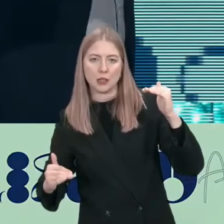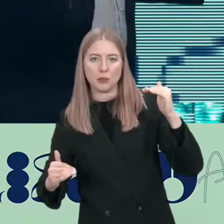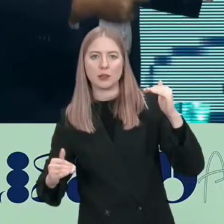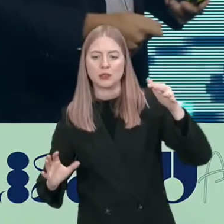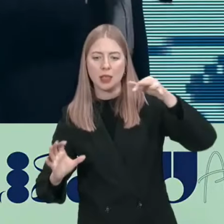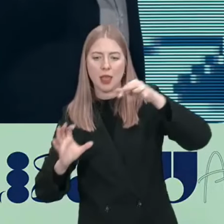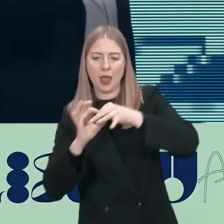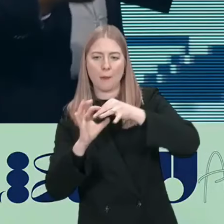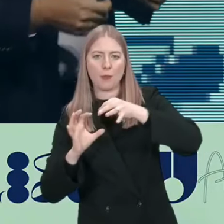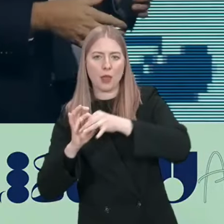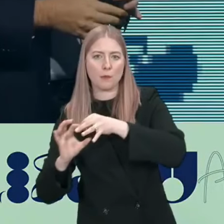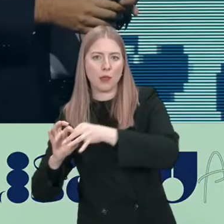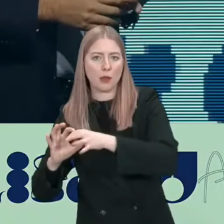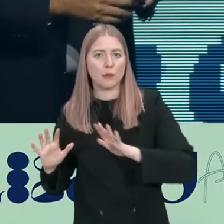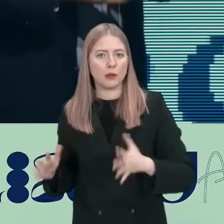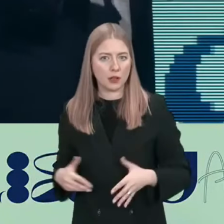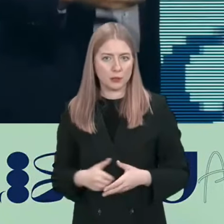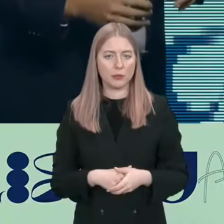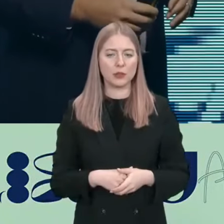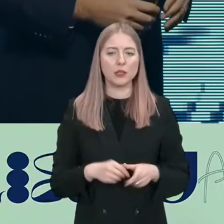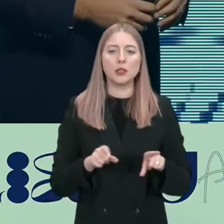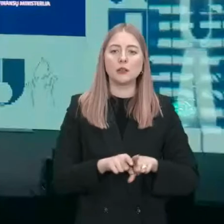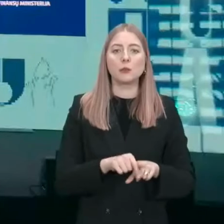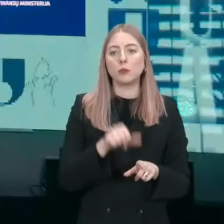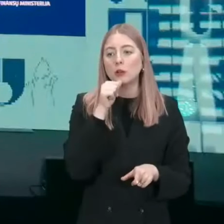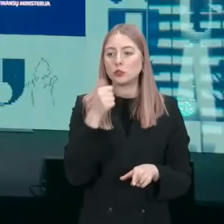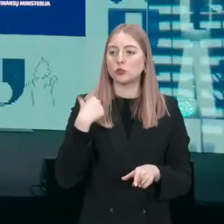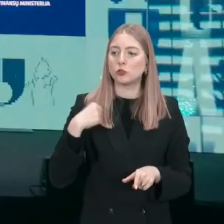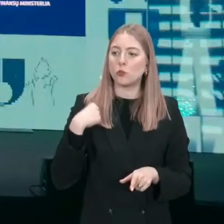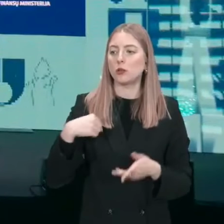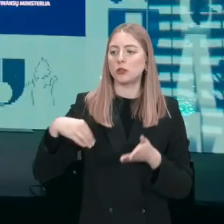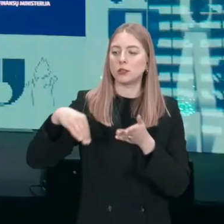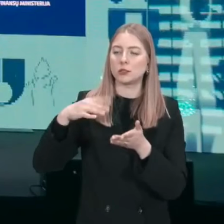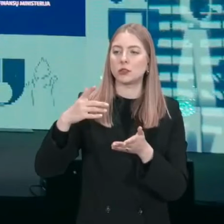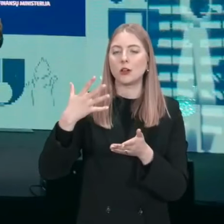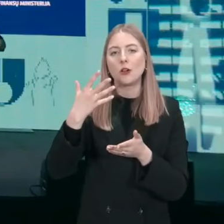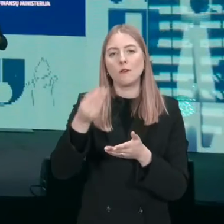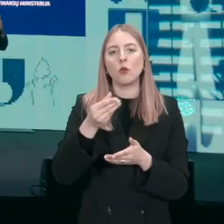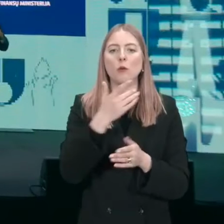right? Build models, build scenarios in your teams so that you at least have an idea of what to do